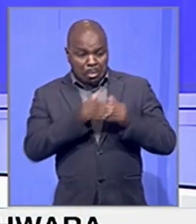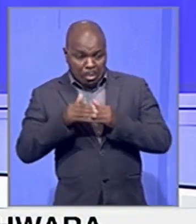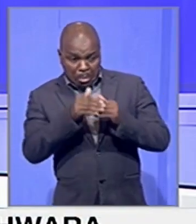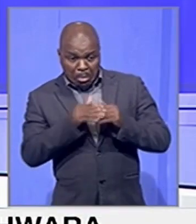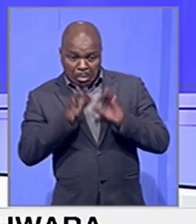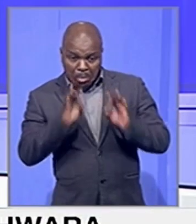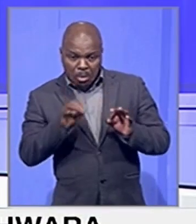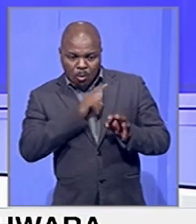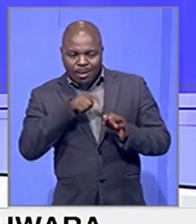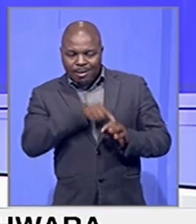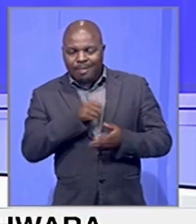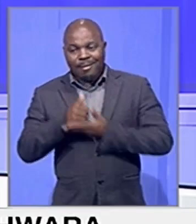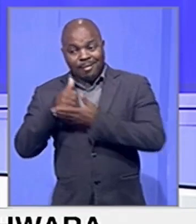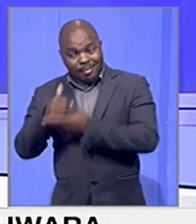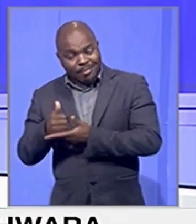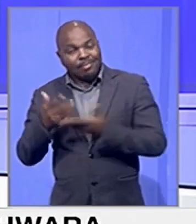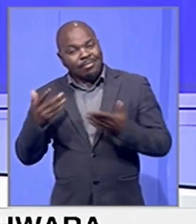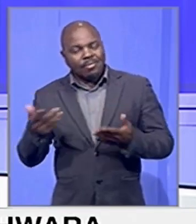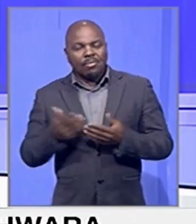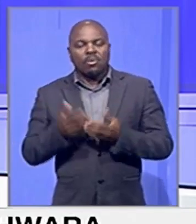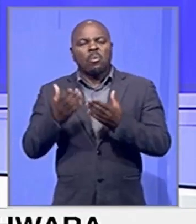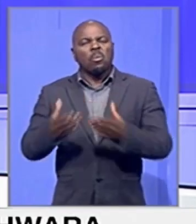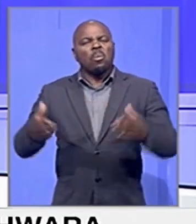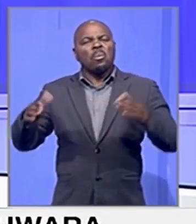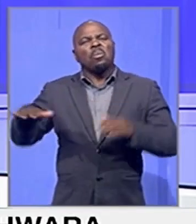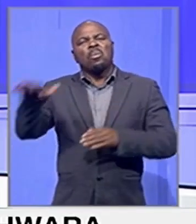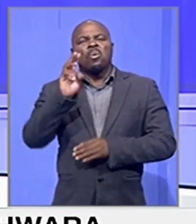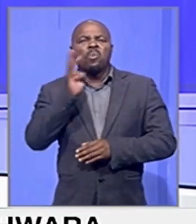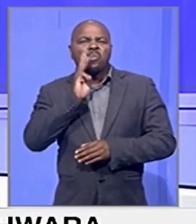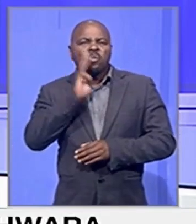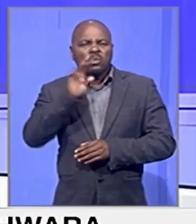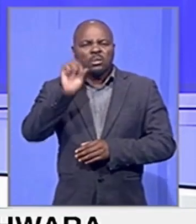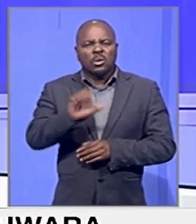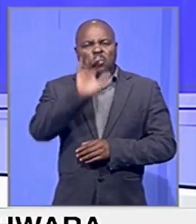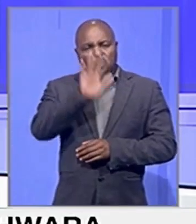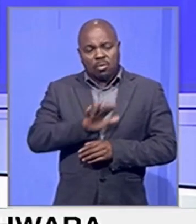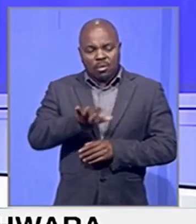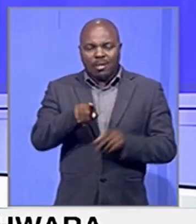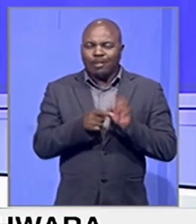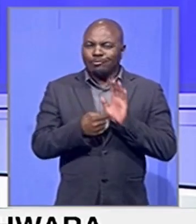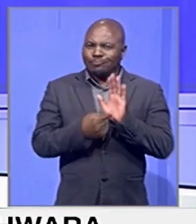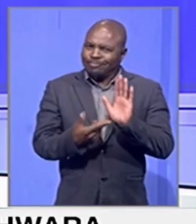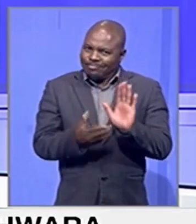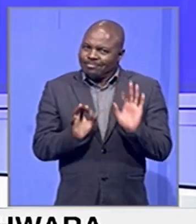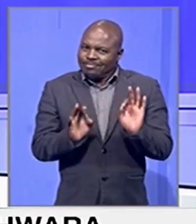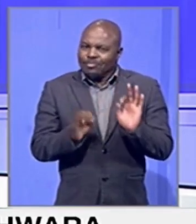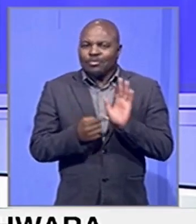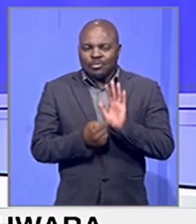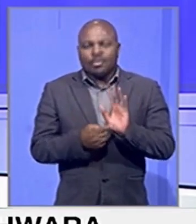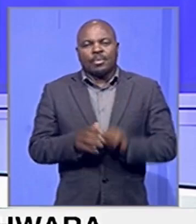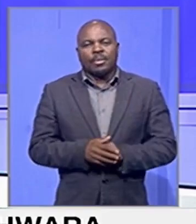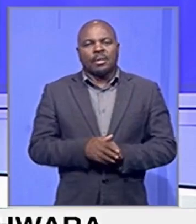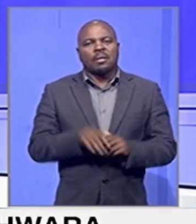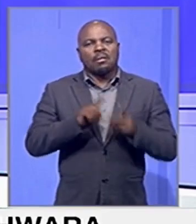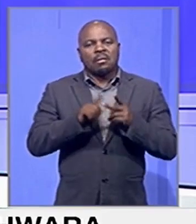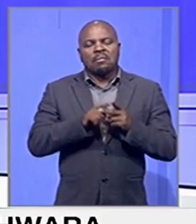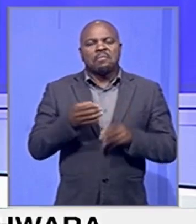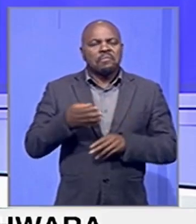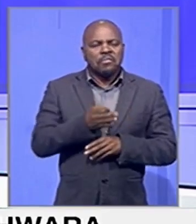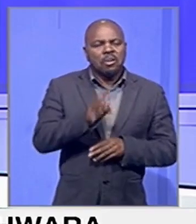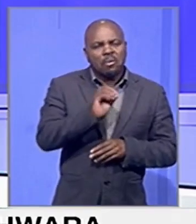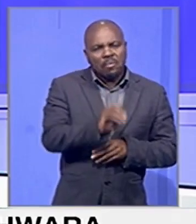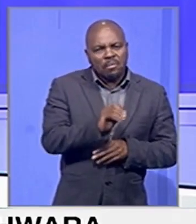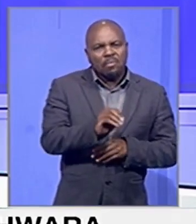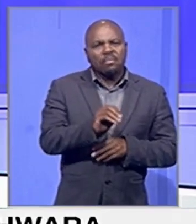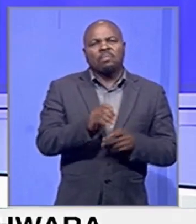ungwelwang go tswa mo go tsona. Matamo mo metseng e le mentsi go ralala naga ke sekai sa se. Matamo ao ke legae la ditshedi tse di nnang